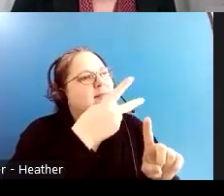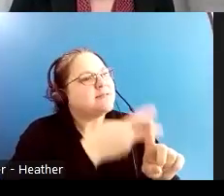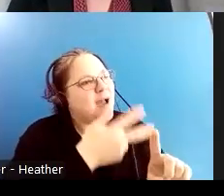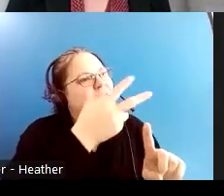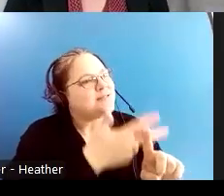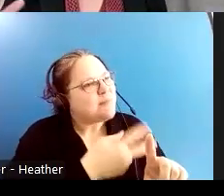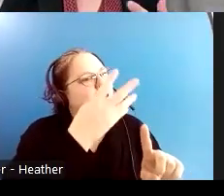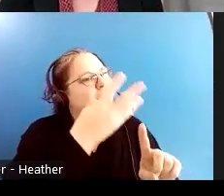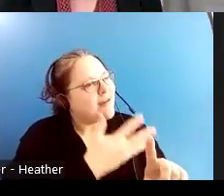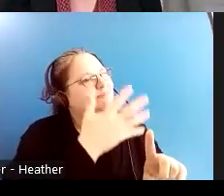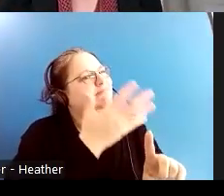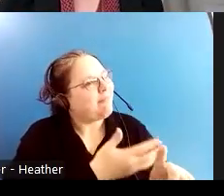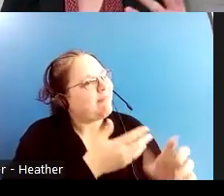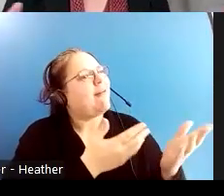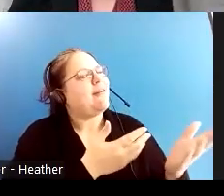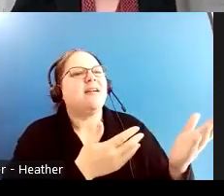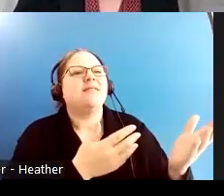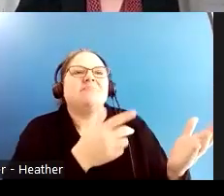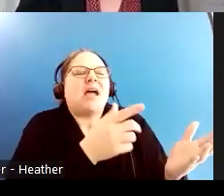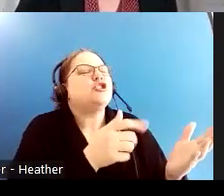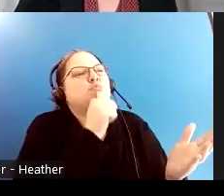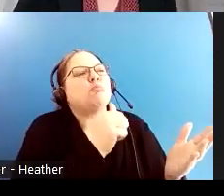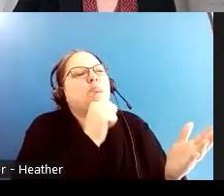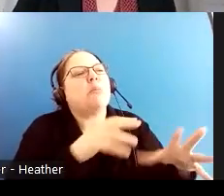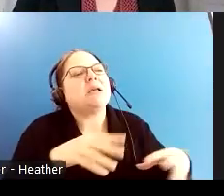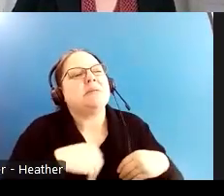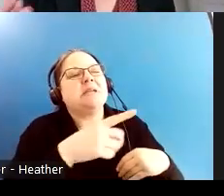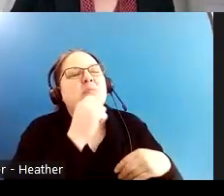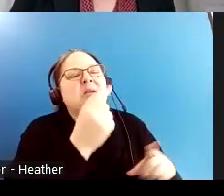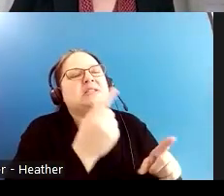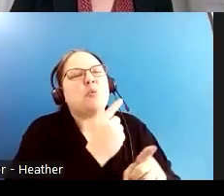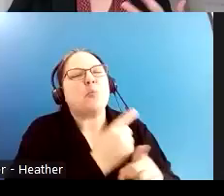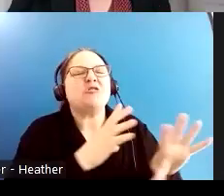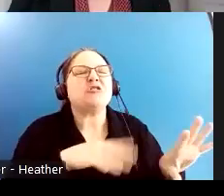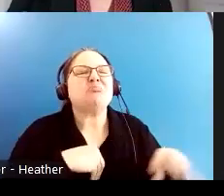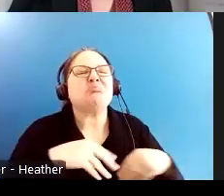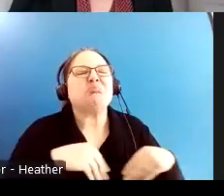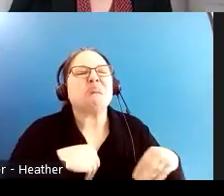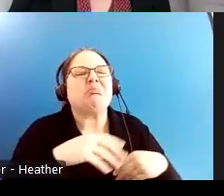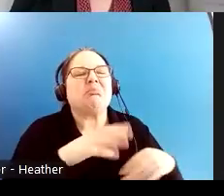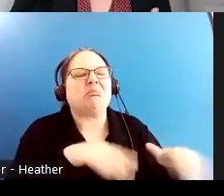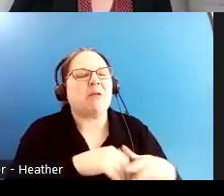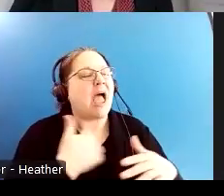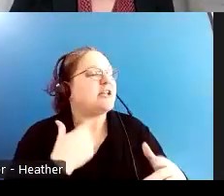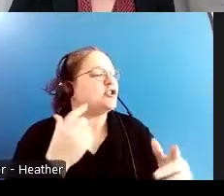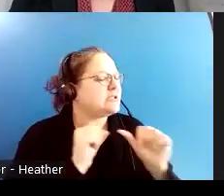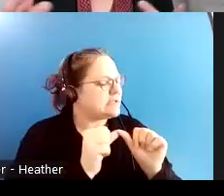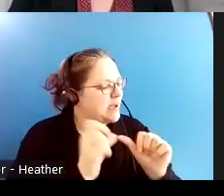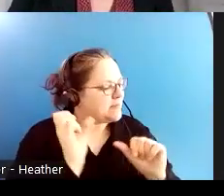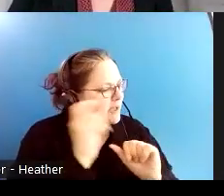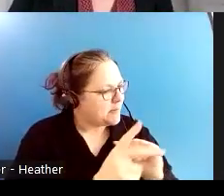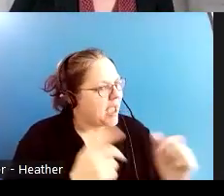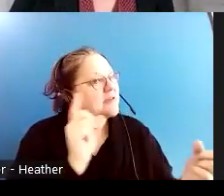tolerating some hostility, some inappropriateness. But we just kept coming back to him, kept seeing him on the public